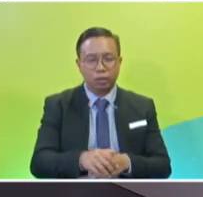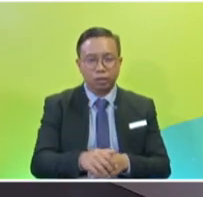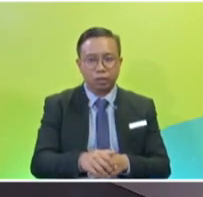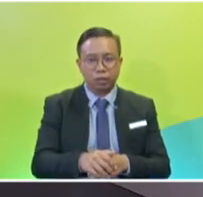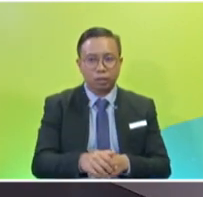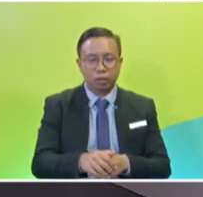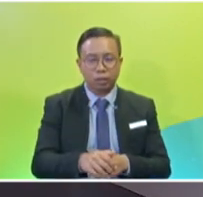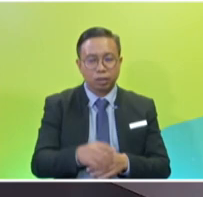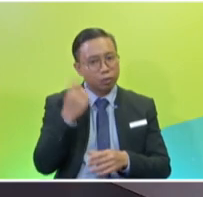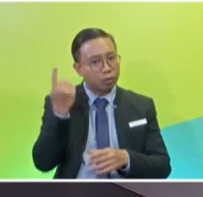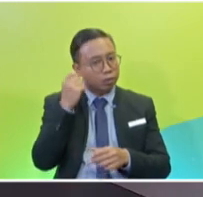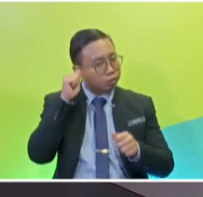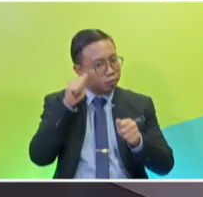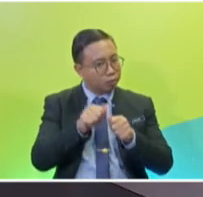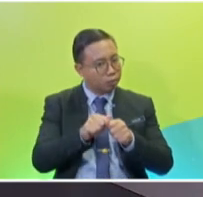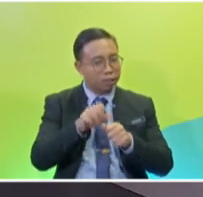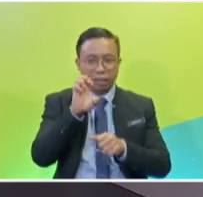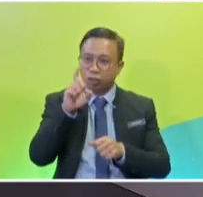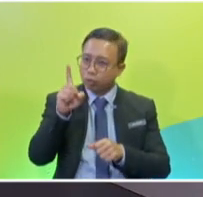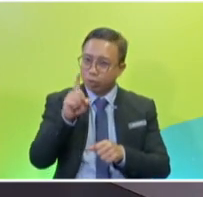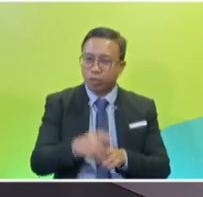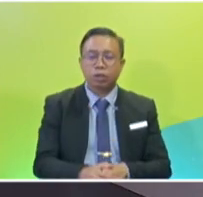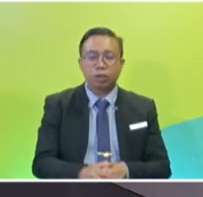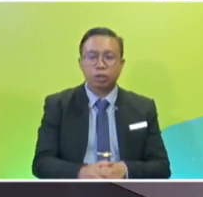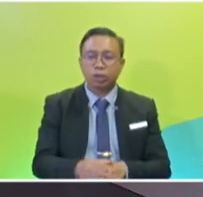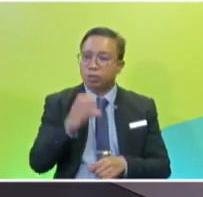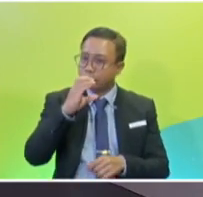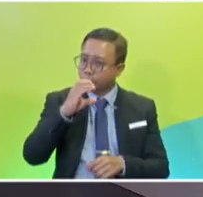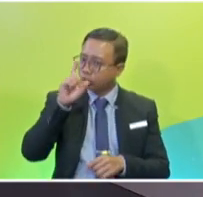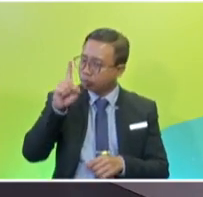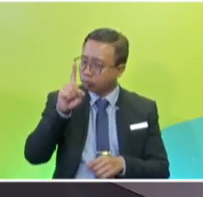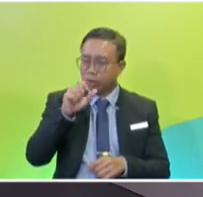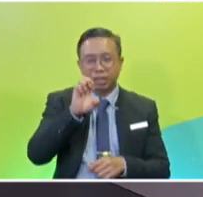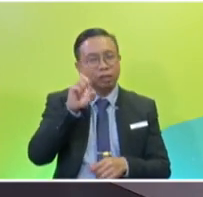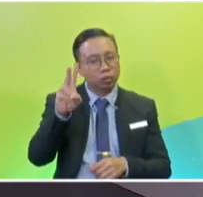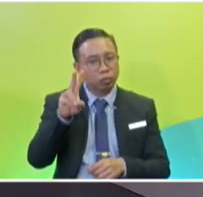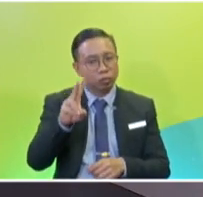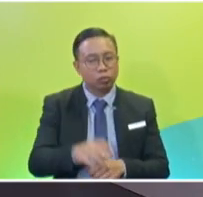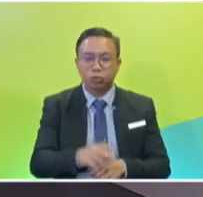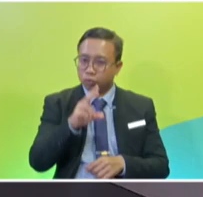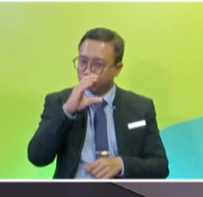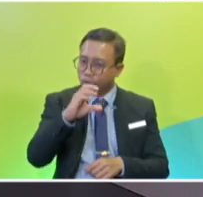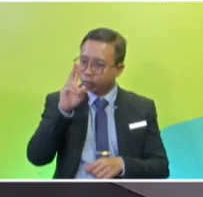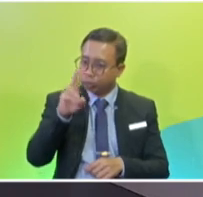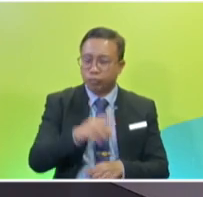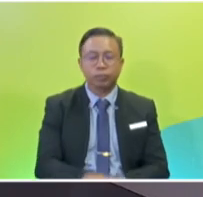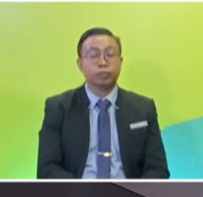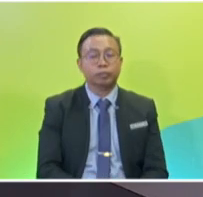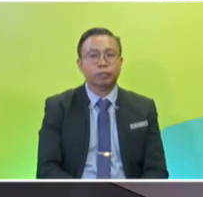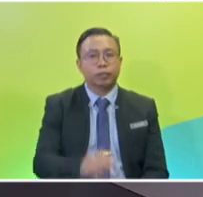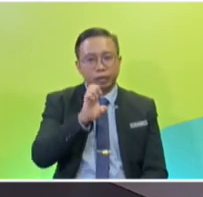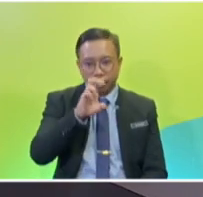now. But always remember, E1 grows C1. E2 grows C2. Oh, okay.